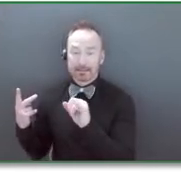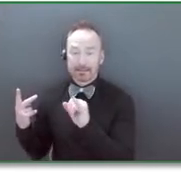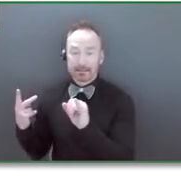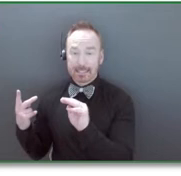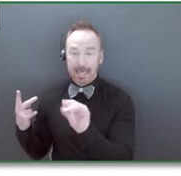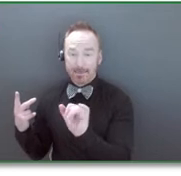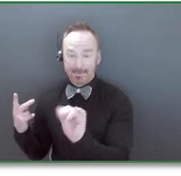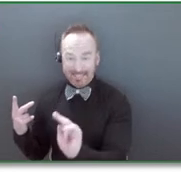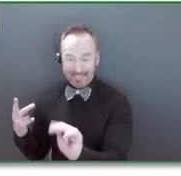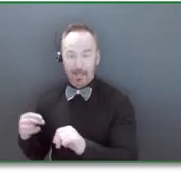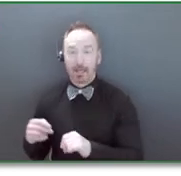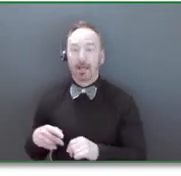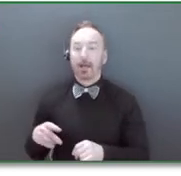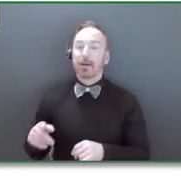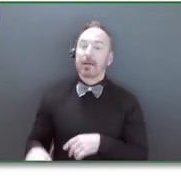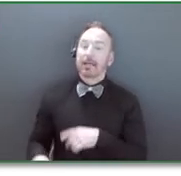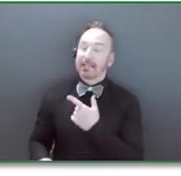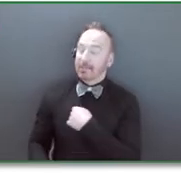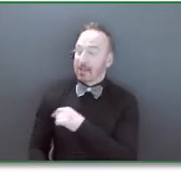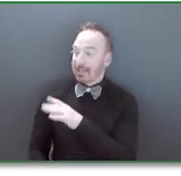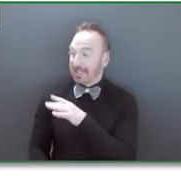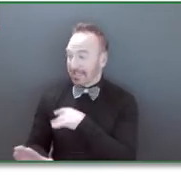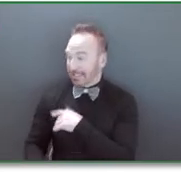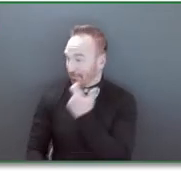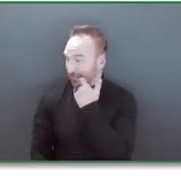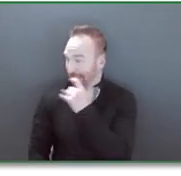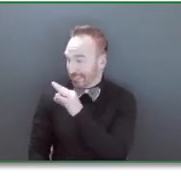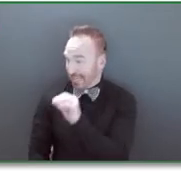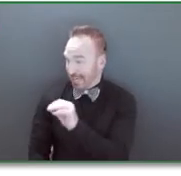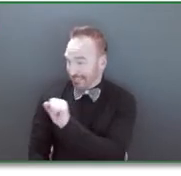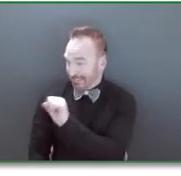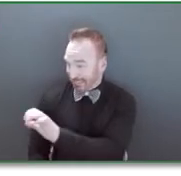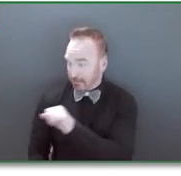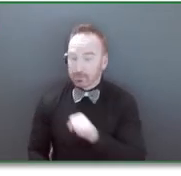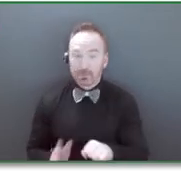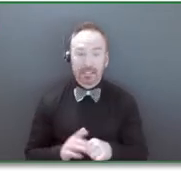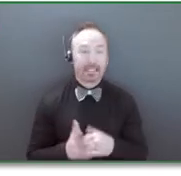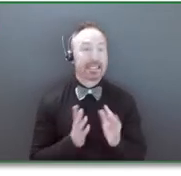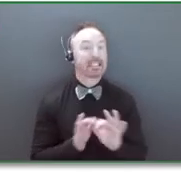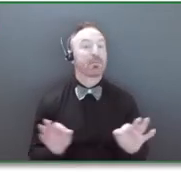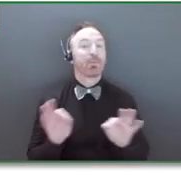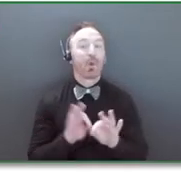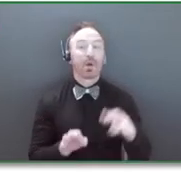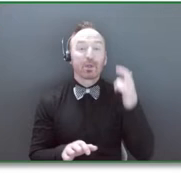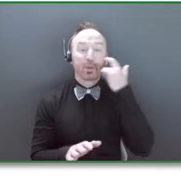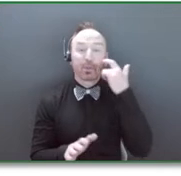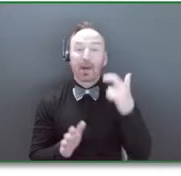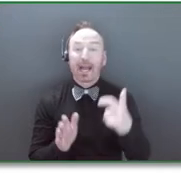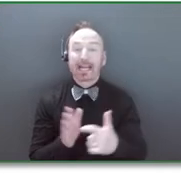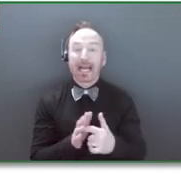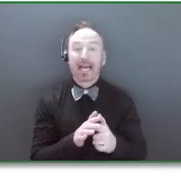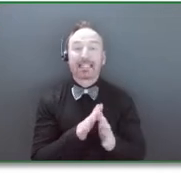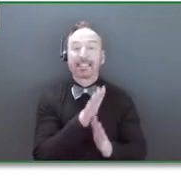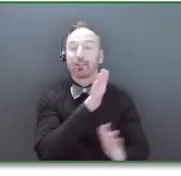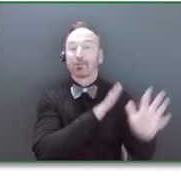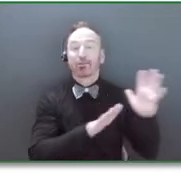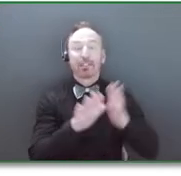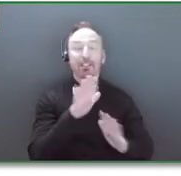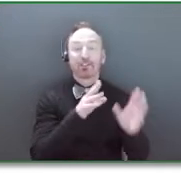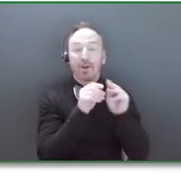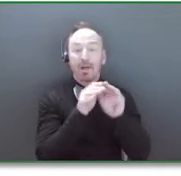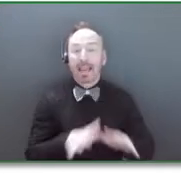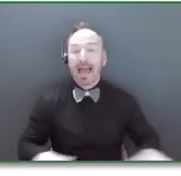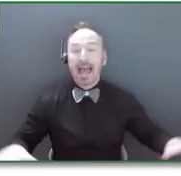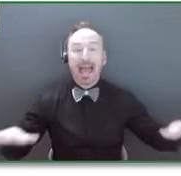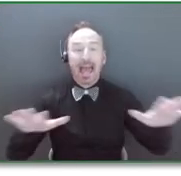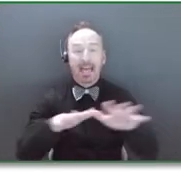is. As we start, Simon and I wish to acknowledge the Monaro Narrago and the Gadigal people who are the traditional custodians of the land upon which